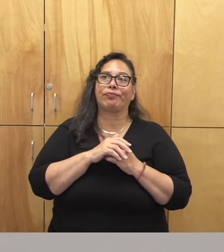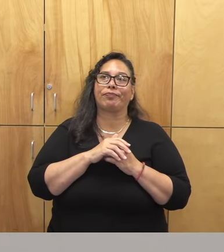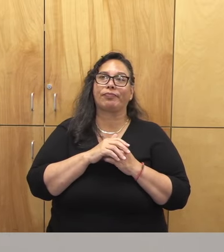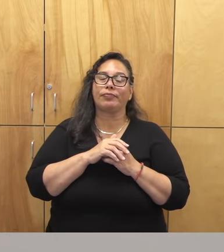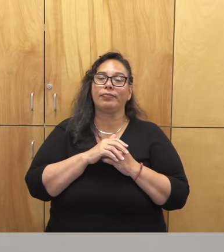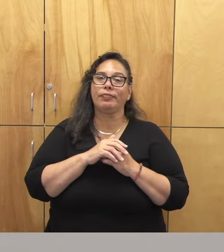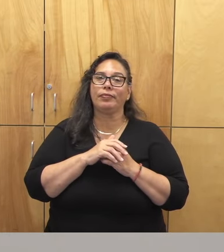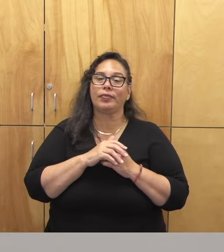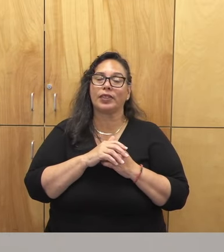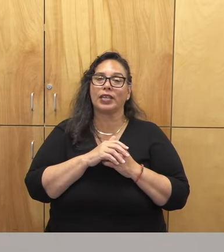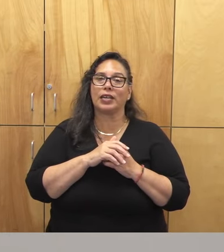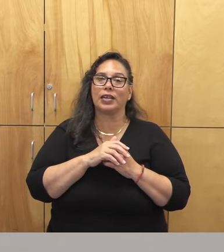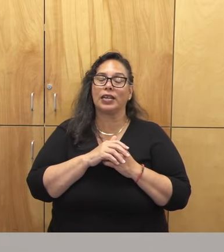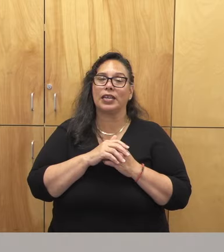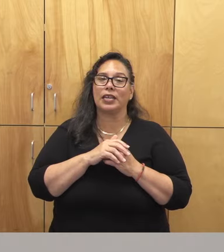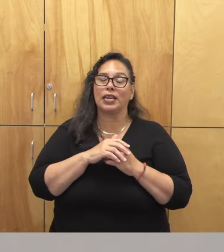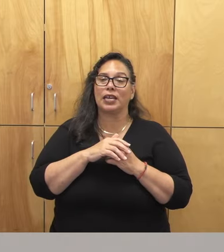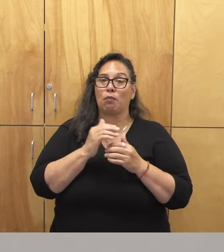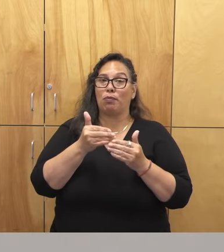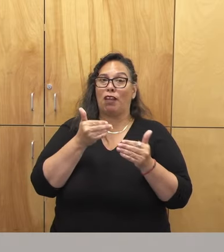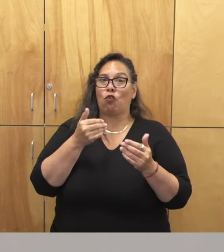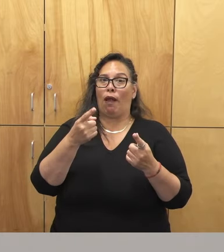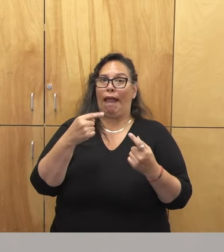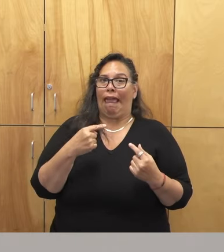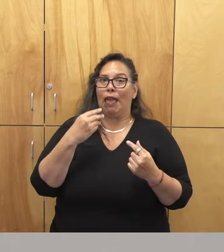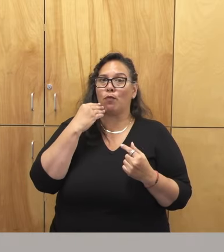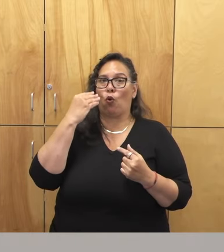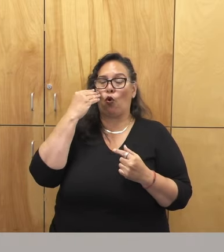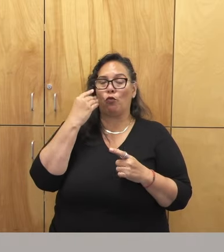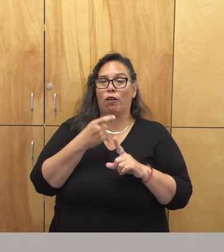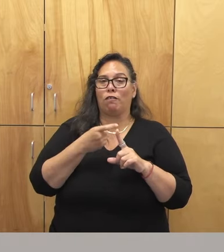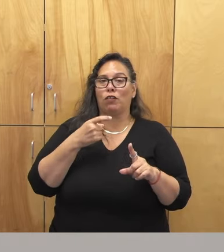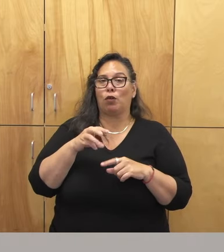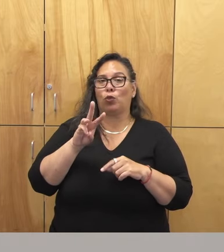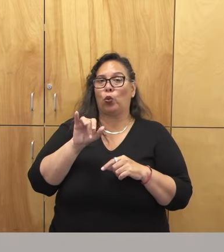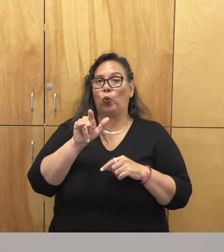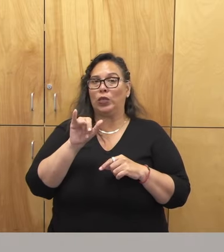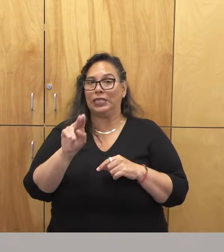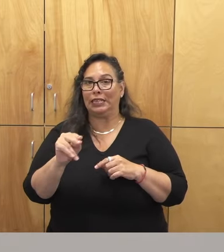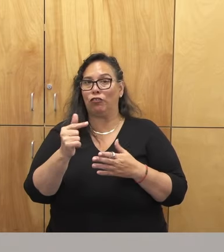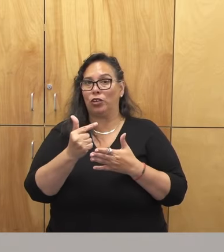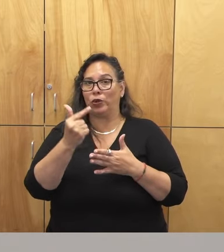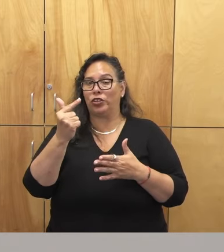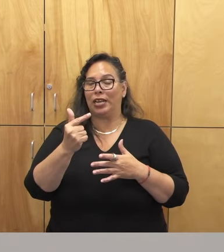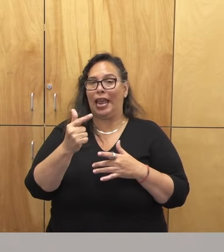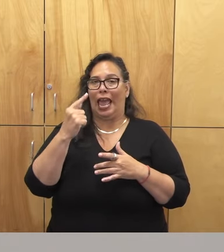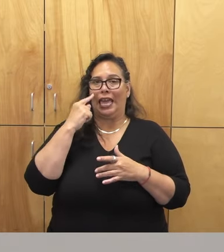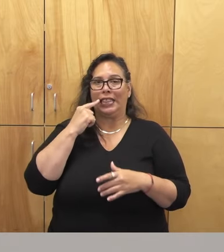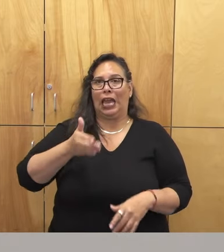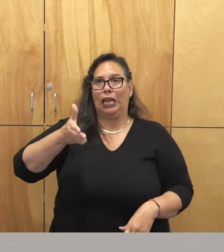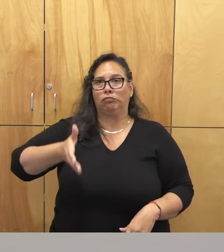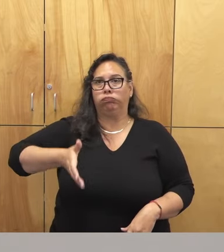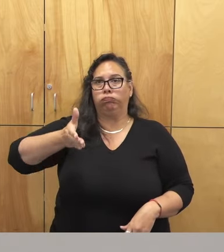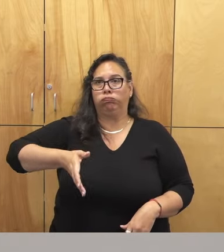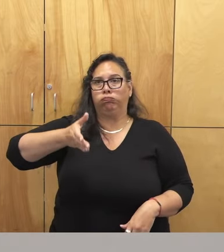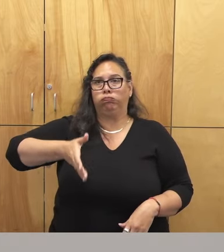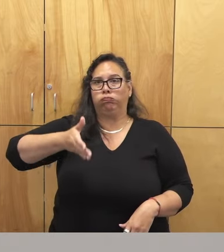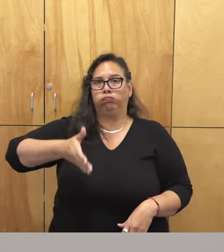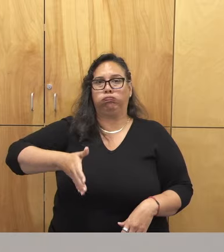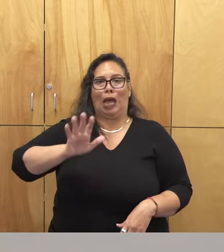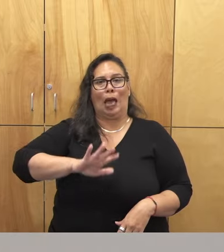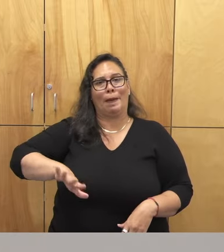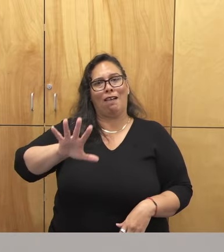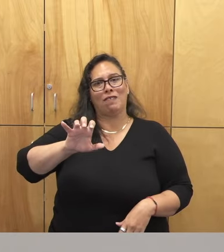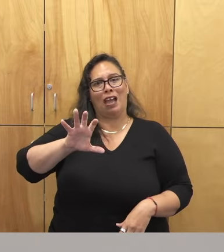mentioned before I came home from the Wilson graduation, where I believe I shook 500 hands, or